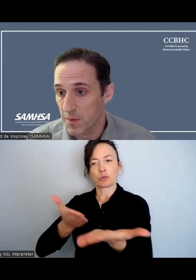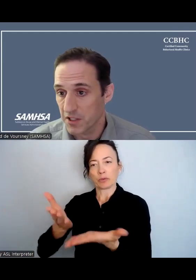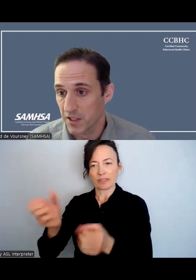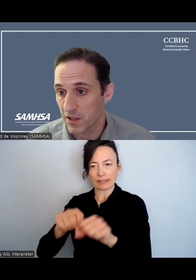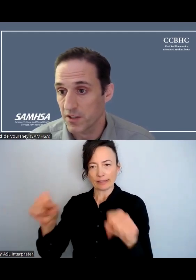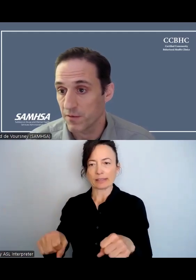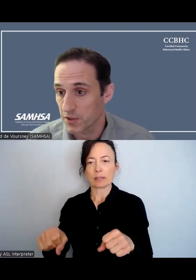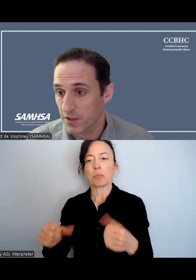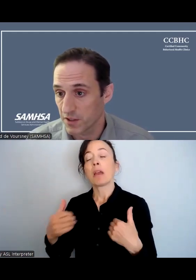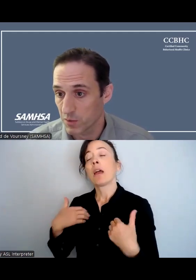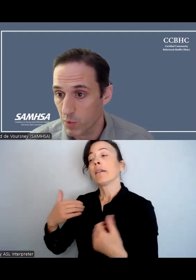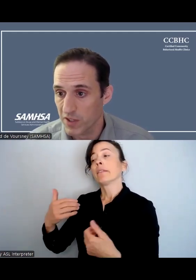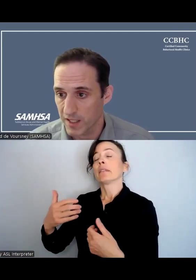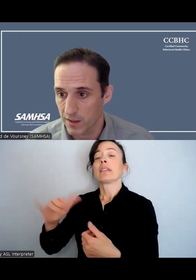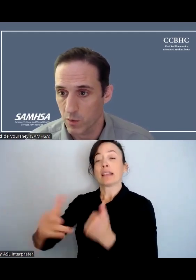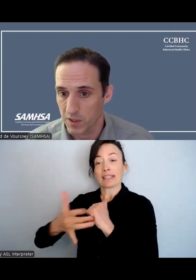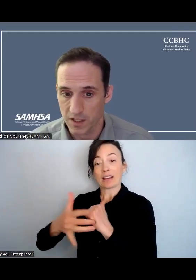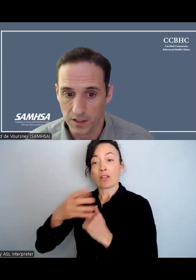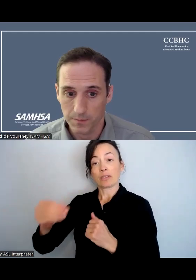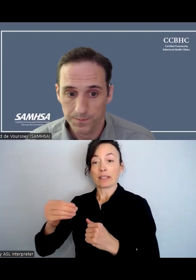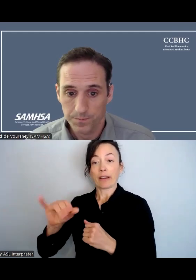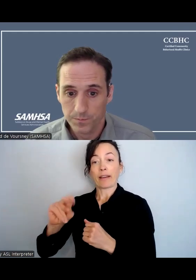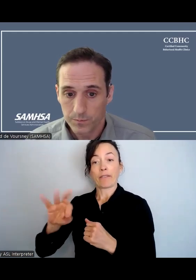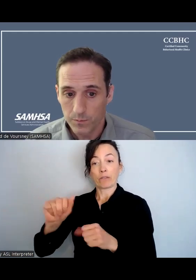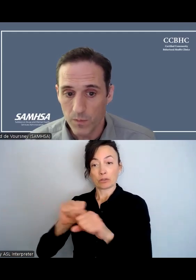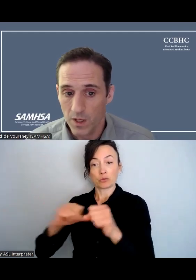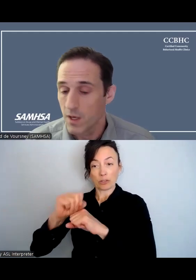health information technology infrastructure to support that care coordination.